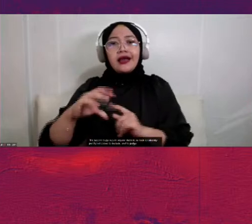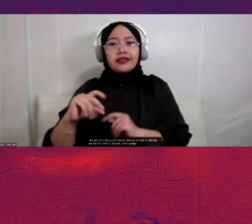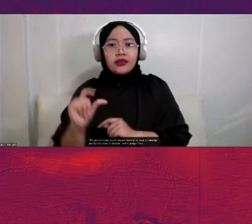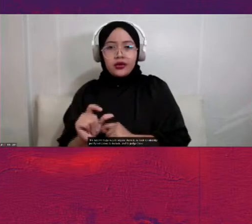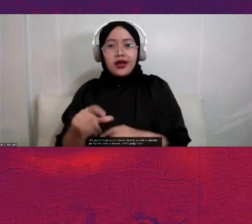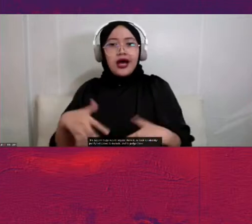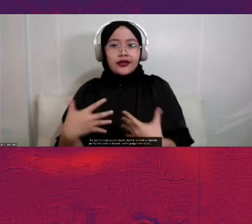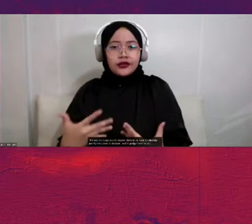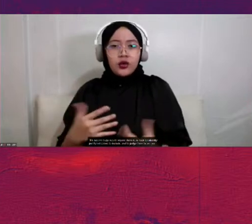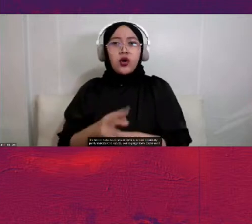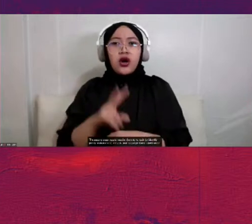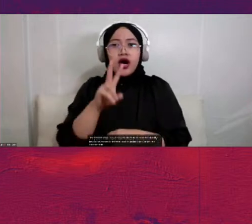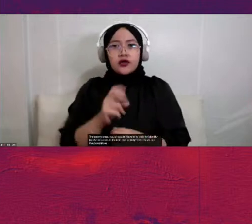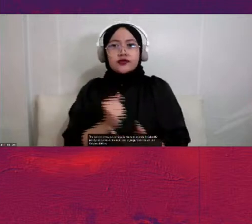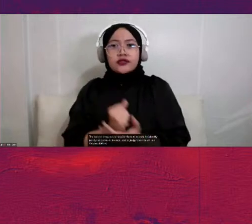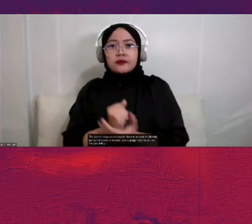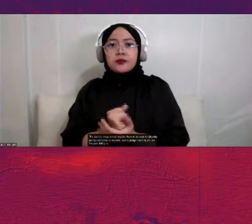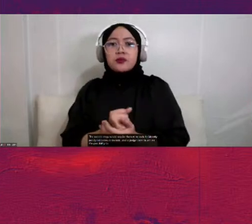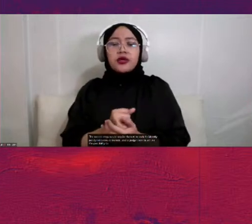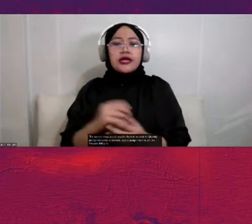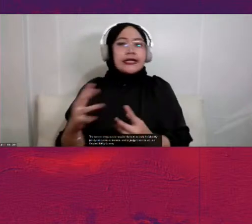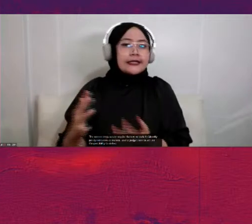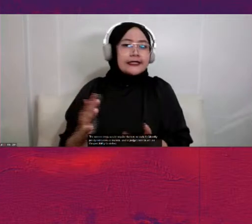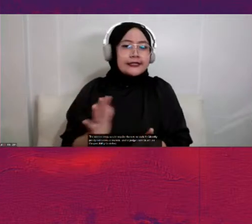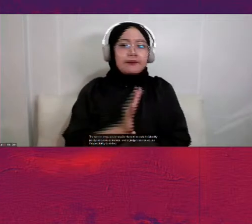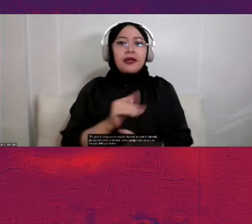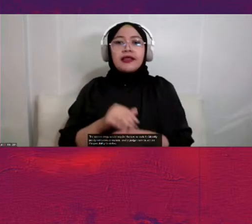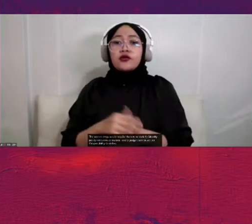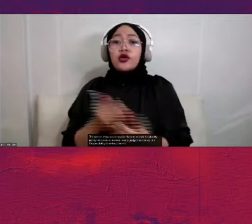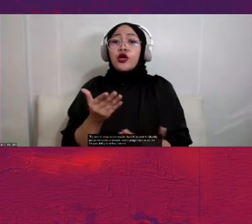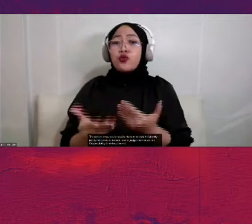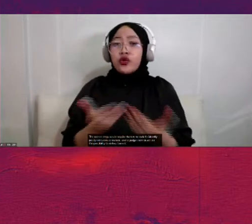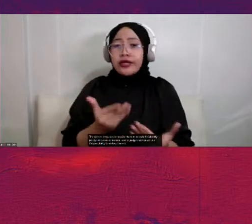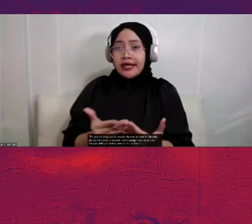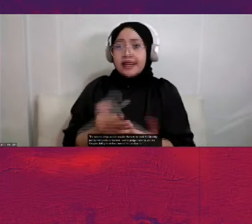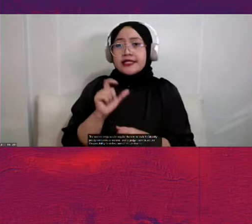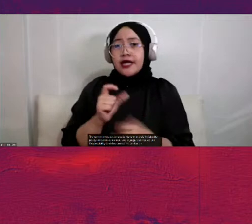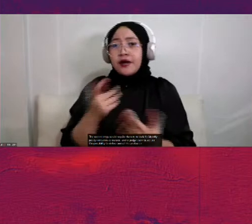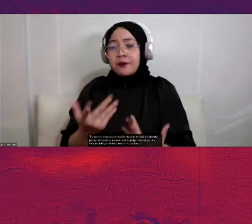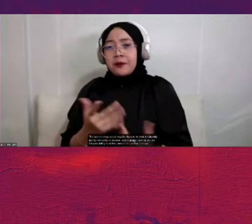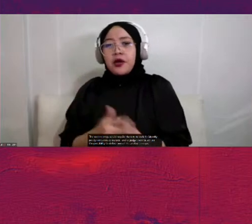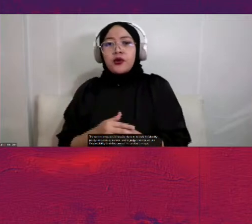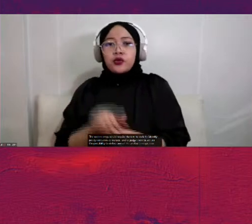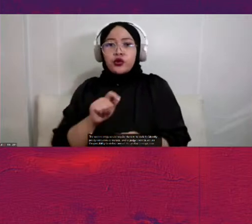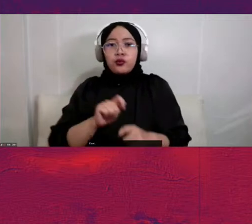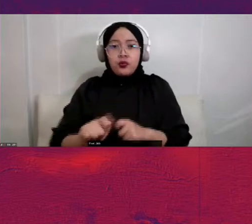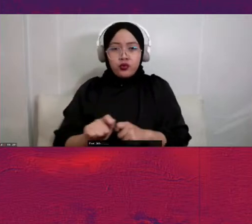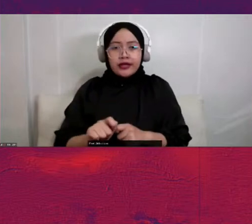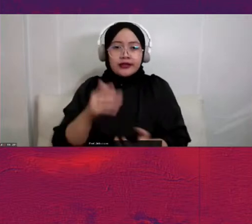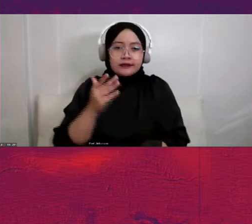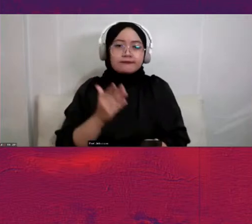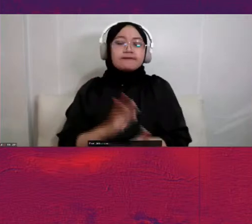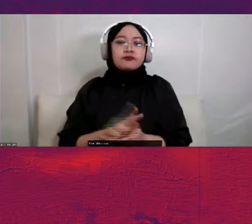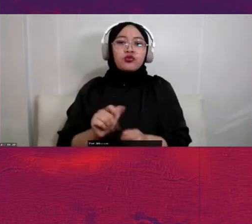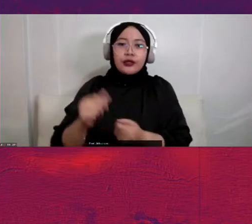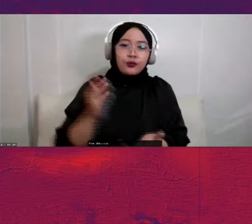judge them based on the possibility to define correct deprivation cutoffs. Next slide, please.